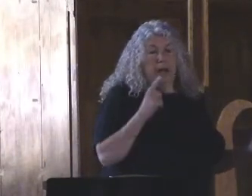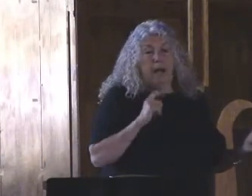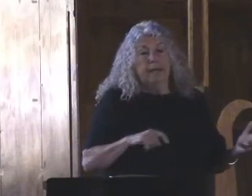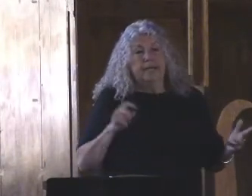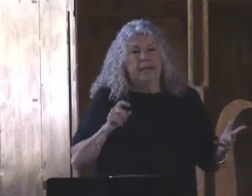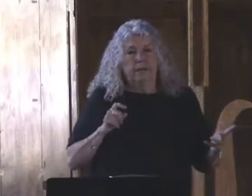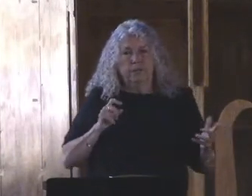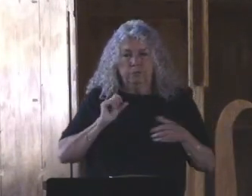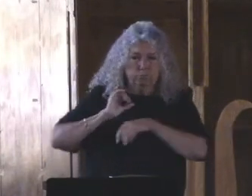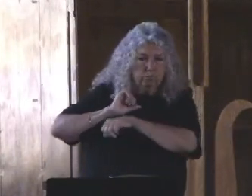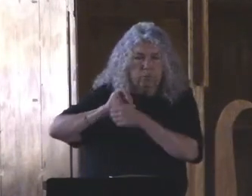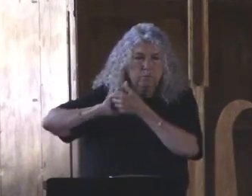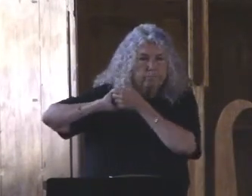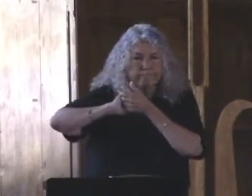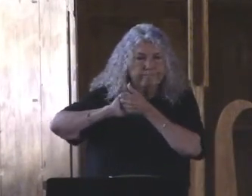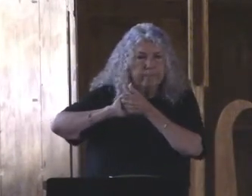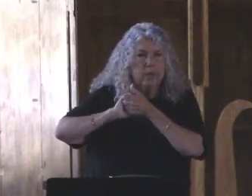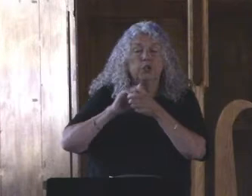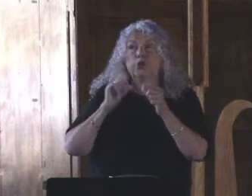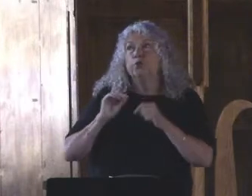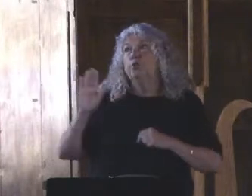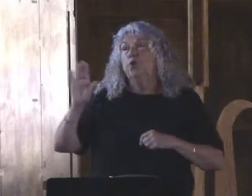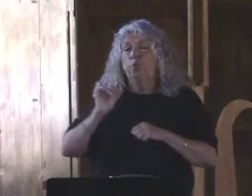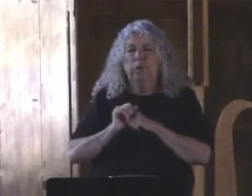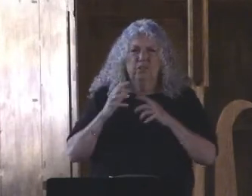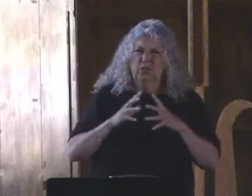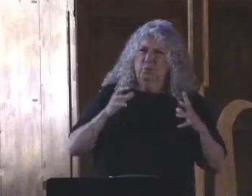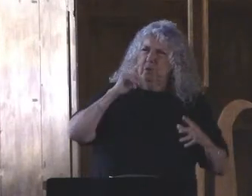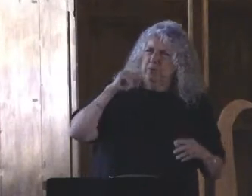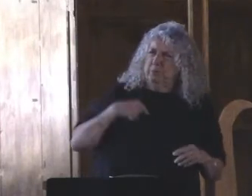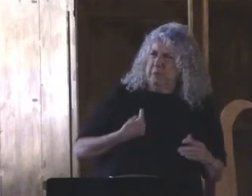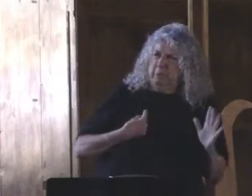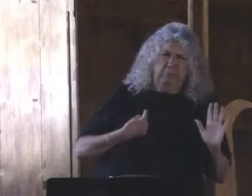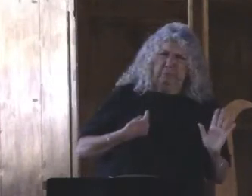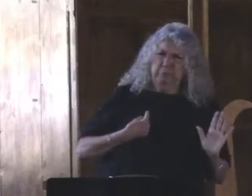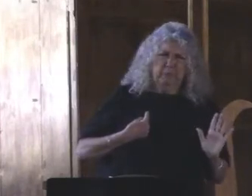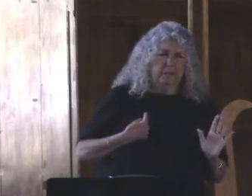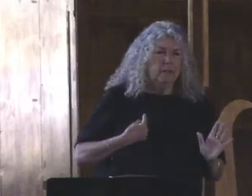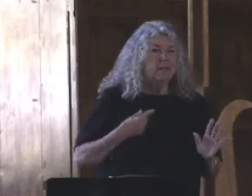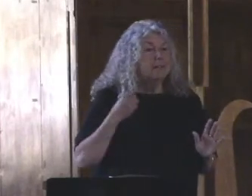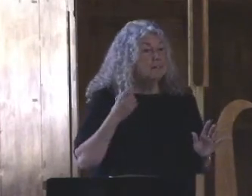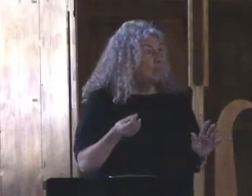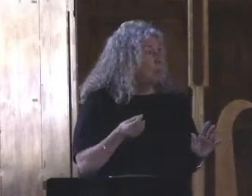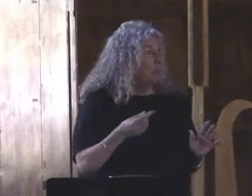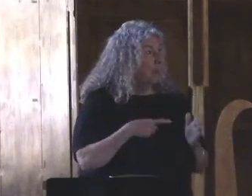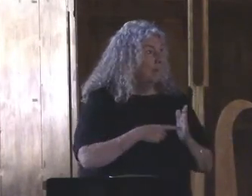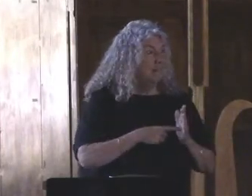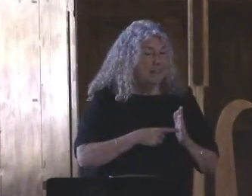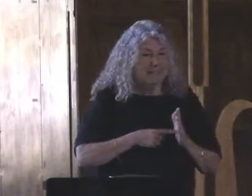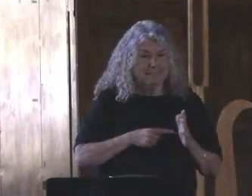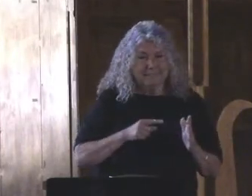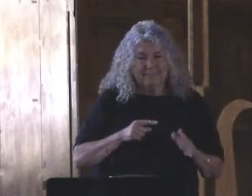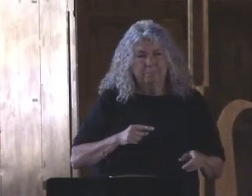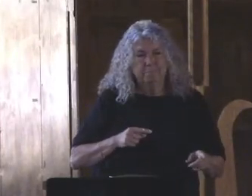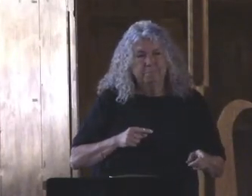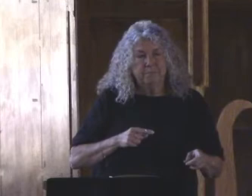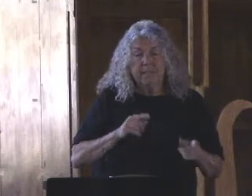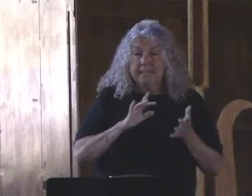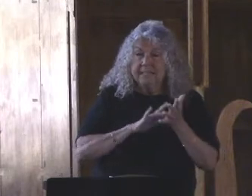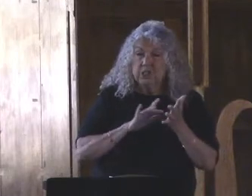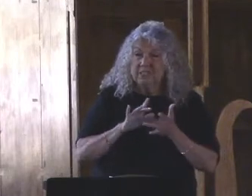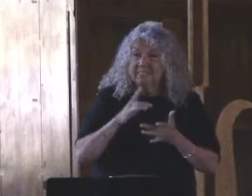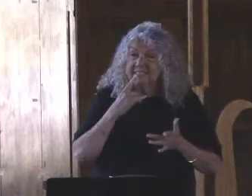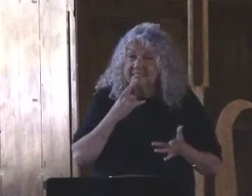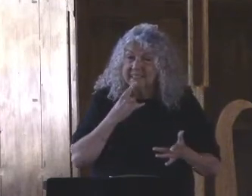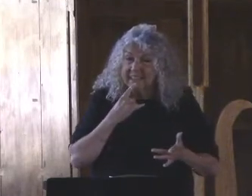need collaborators to carry out your work. It's too much for just me. So this is our clue here. Jesus